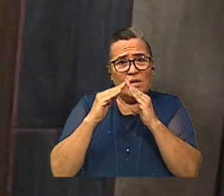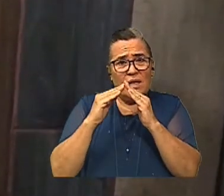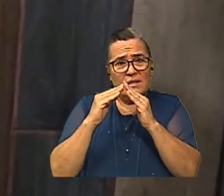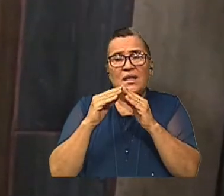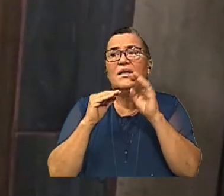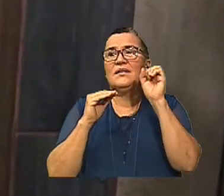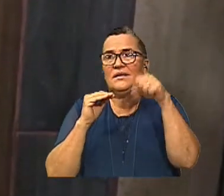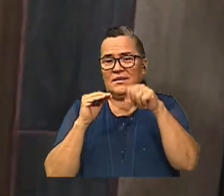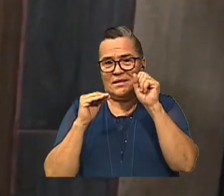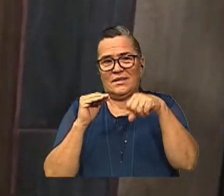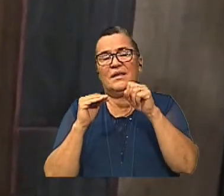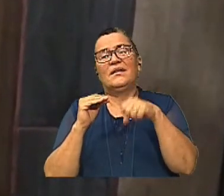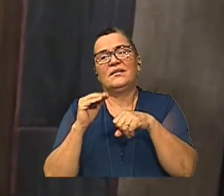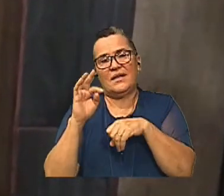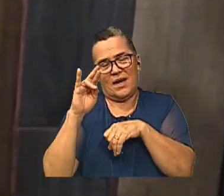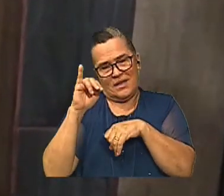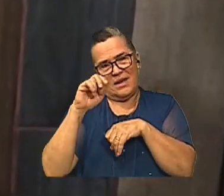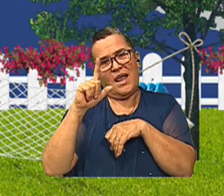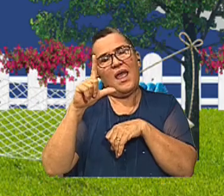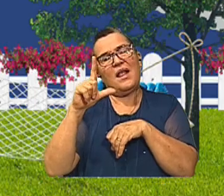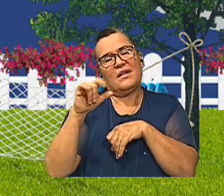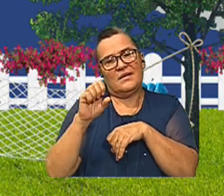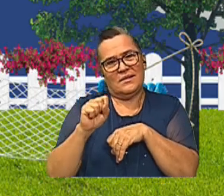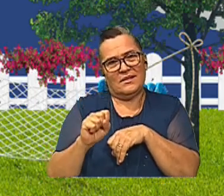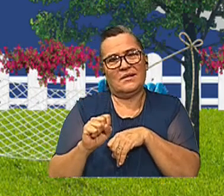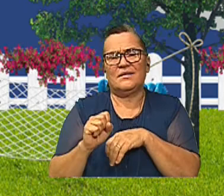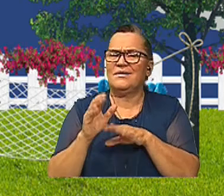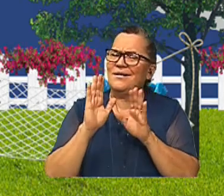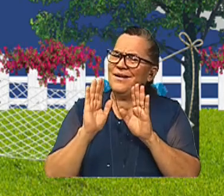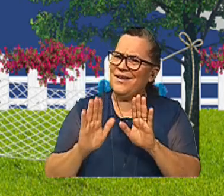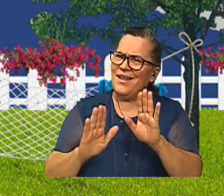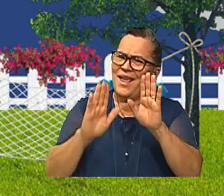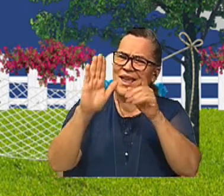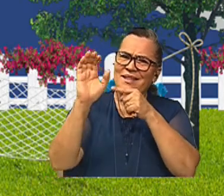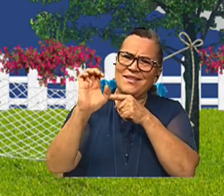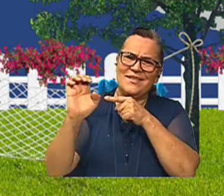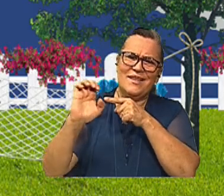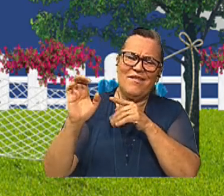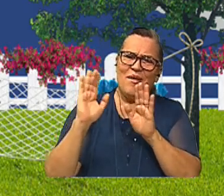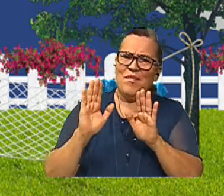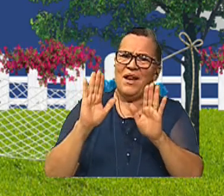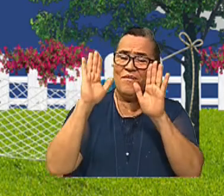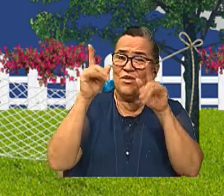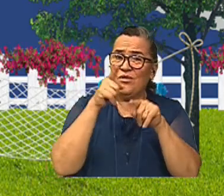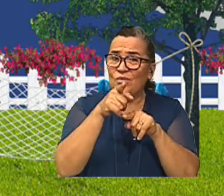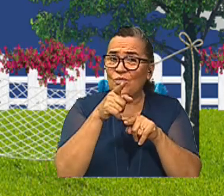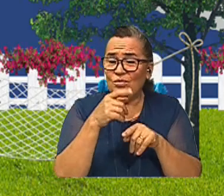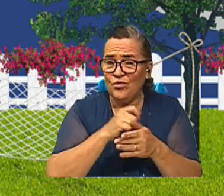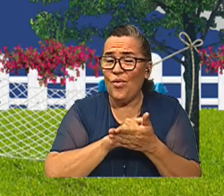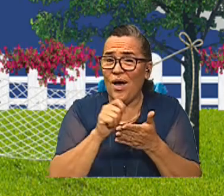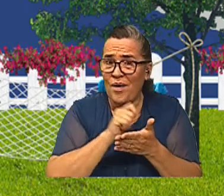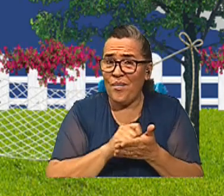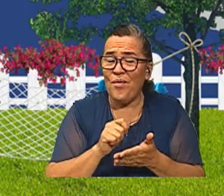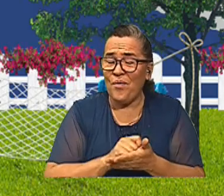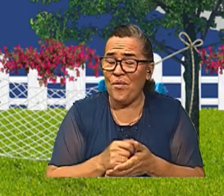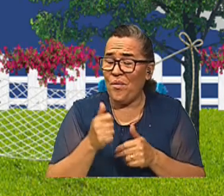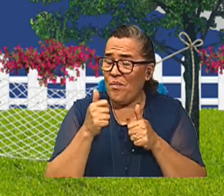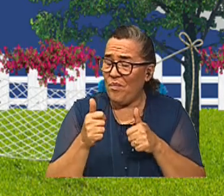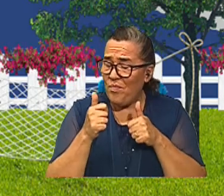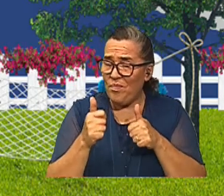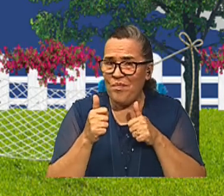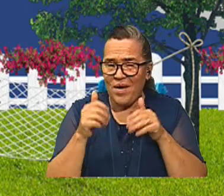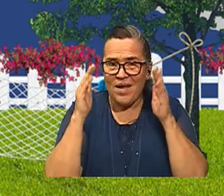Yes, there are trails. Great, Esteban. Great, wonderful. You took your notes. You are